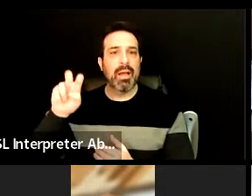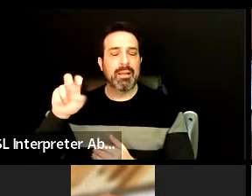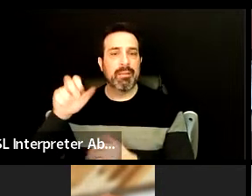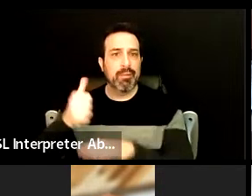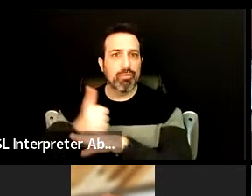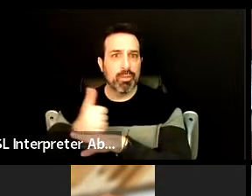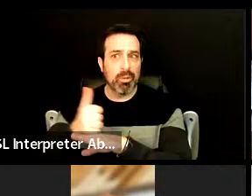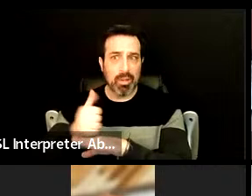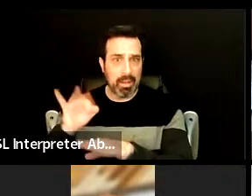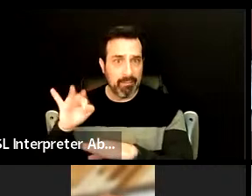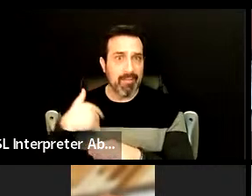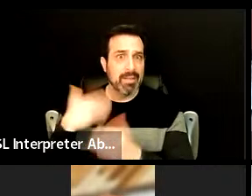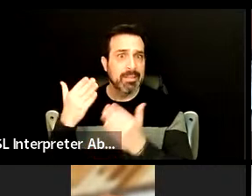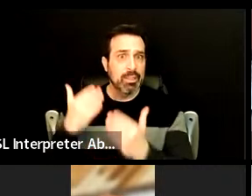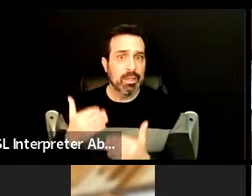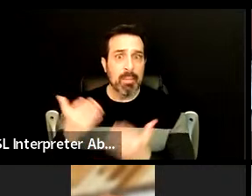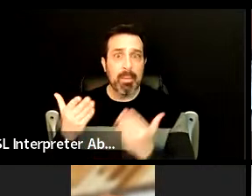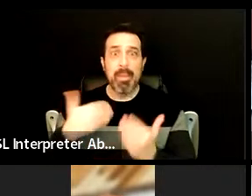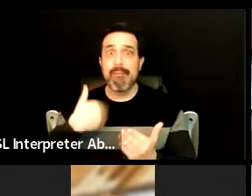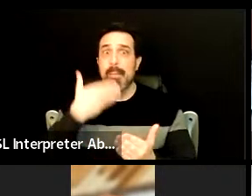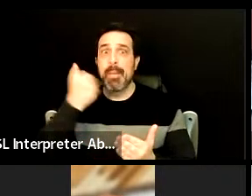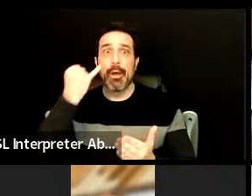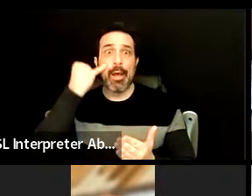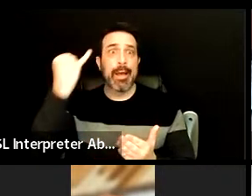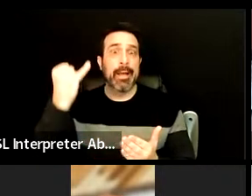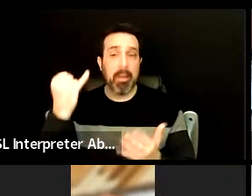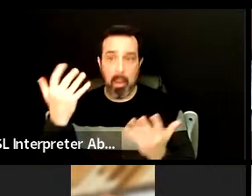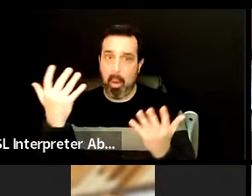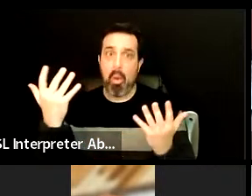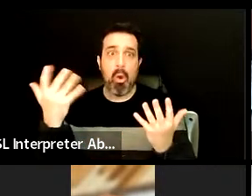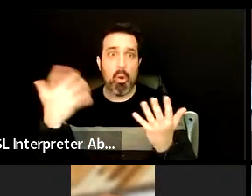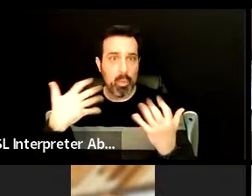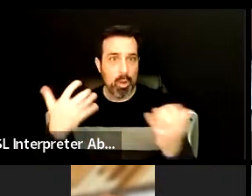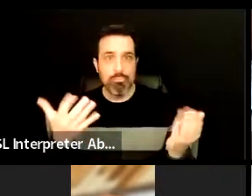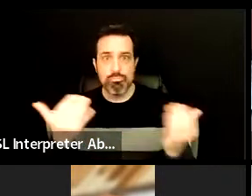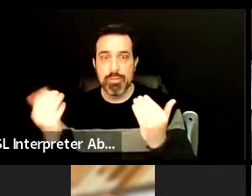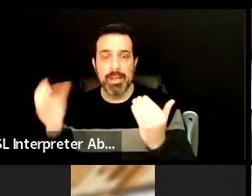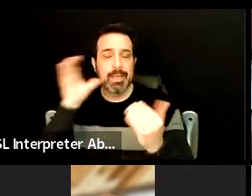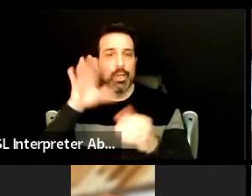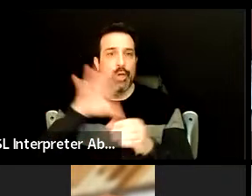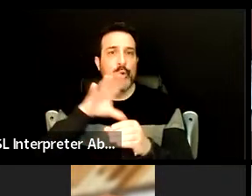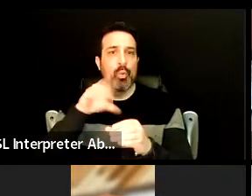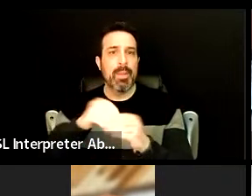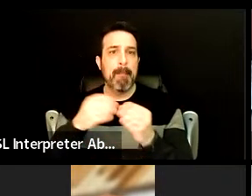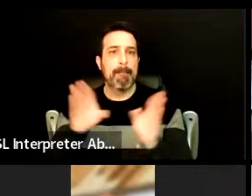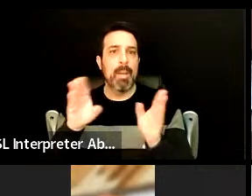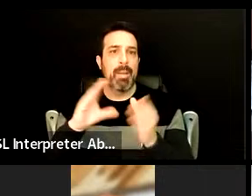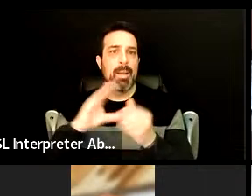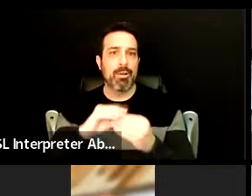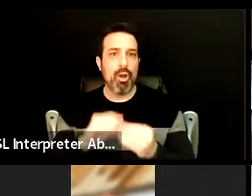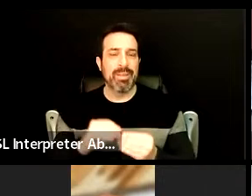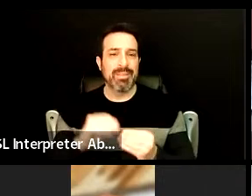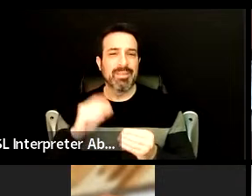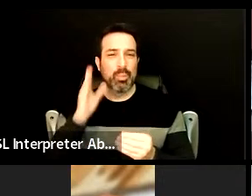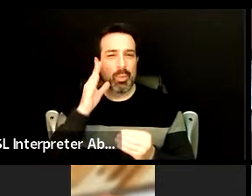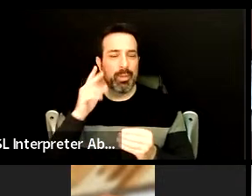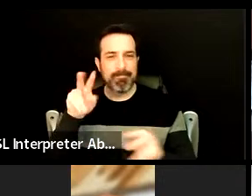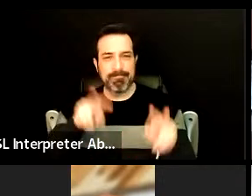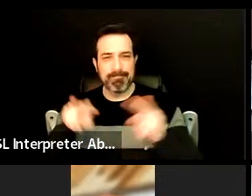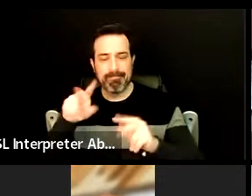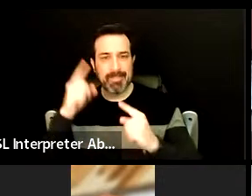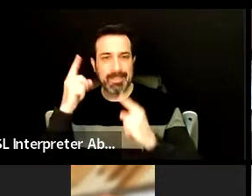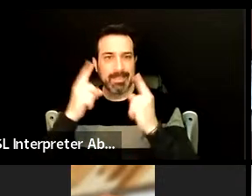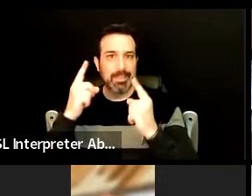there's suggestions of, hey, there might be a better way to do it, we definitely want to hear that within the public comments, and we'll take that under consideration as we